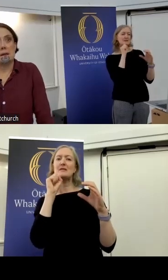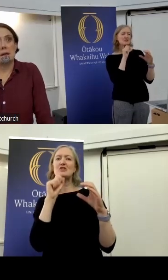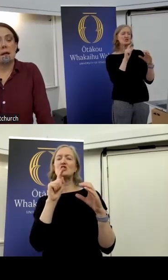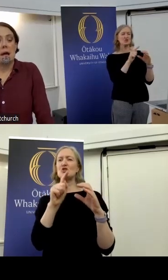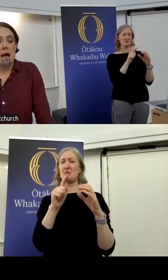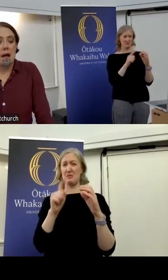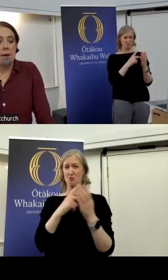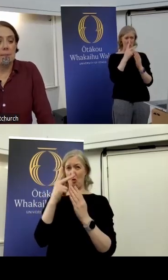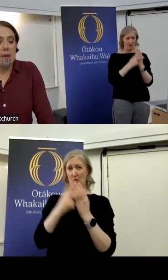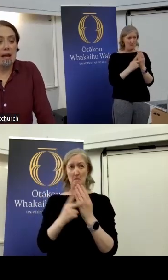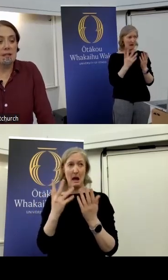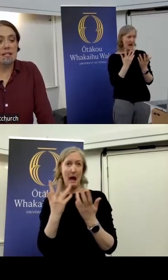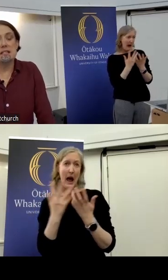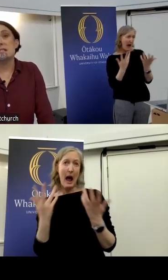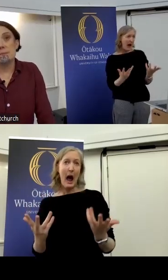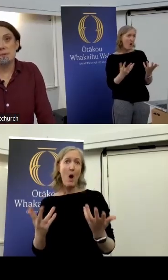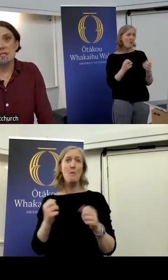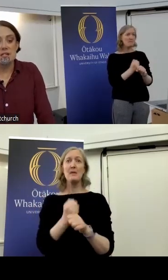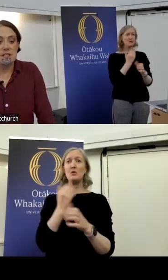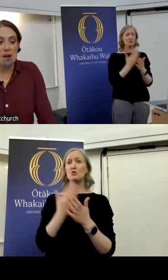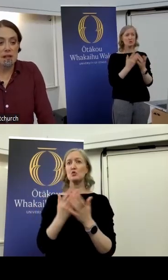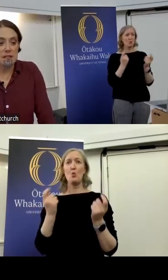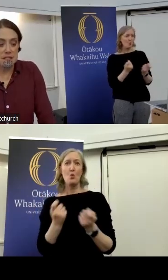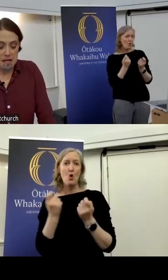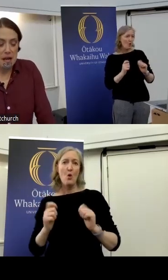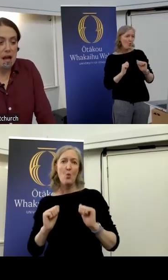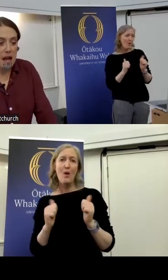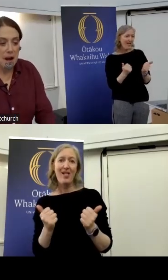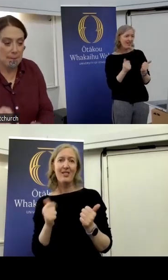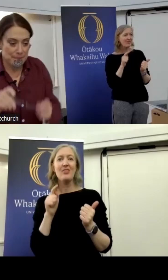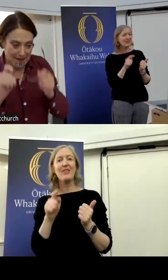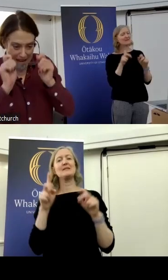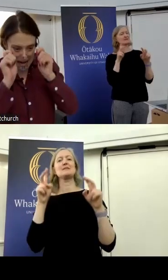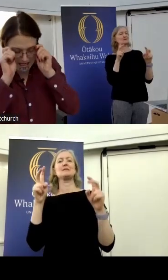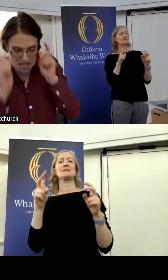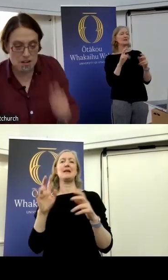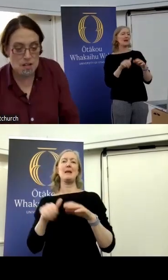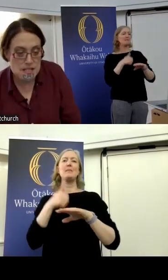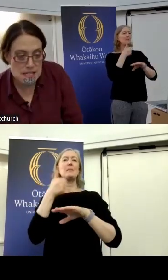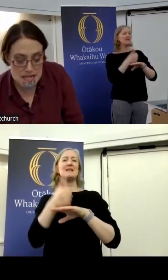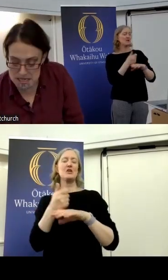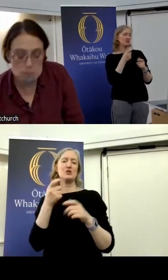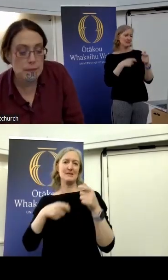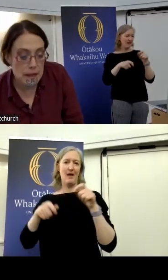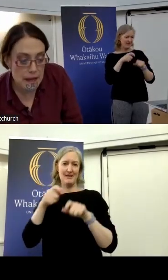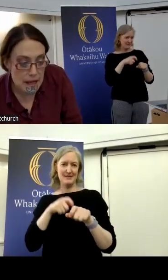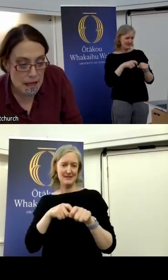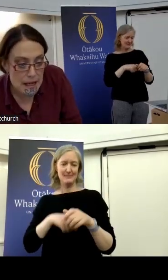well? And that's implementation science. And you can